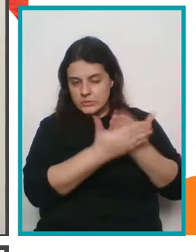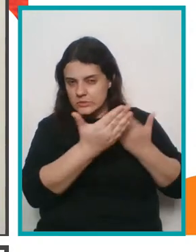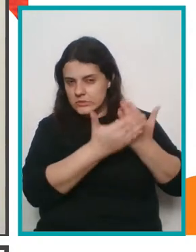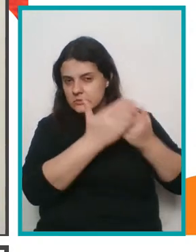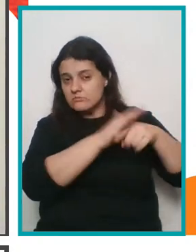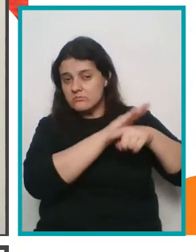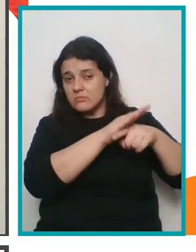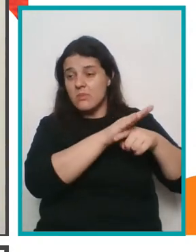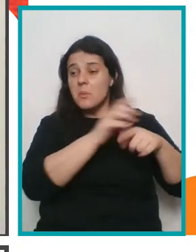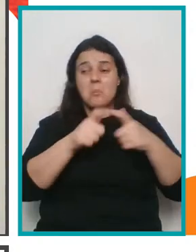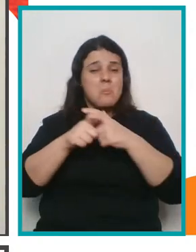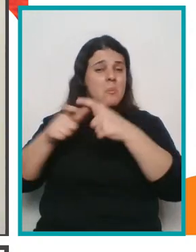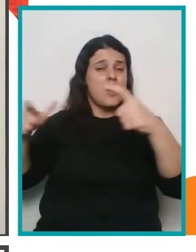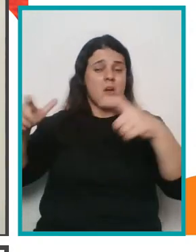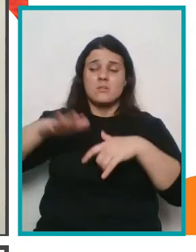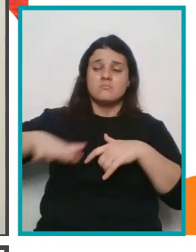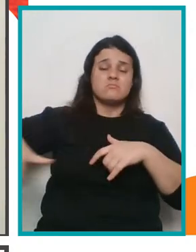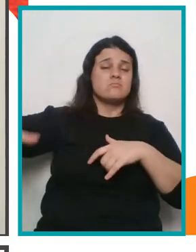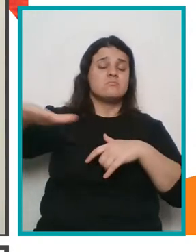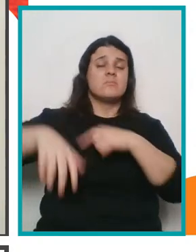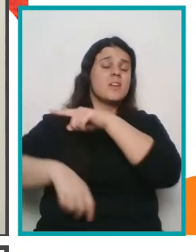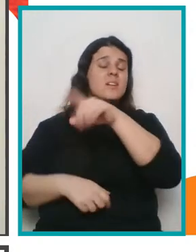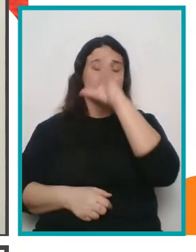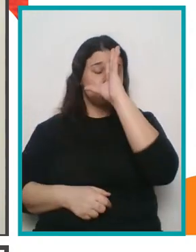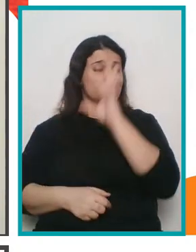been taught.